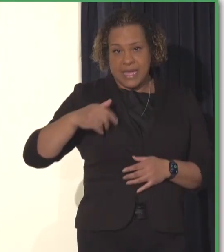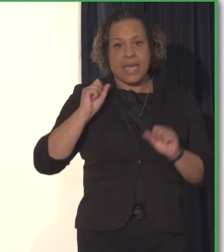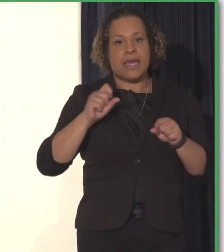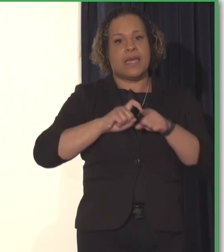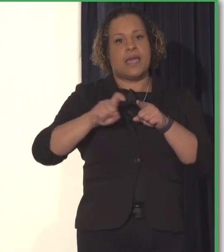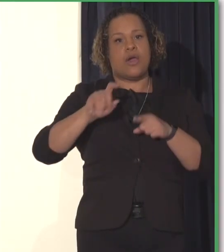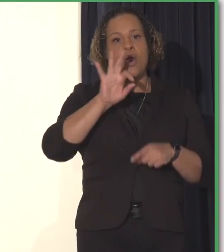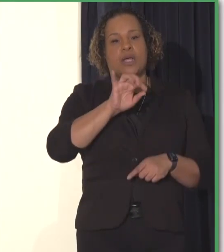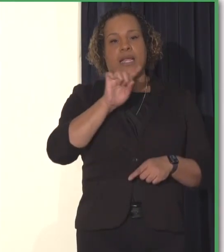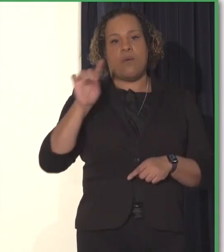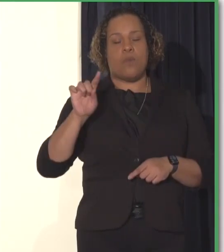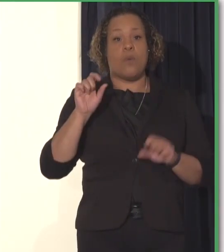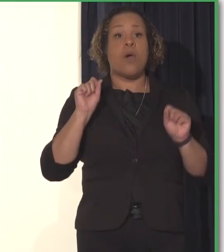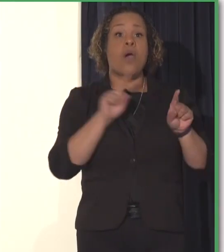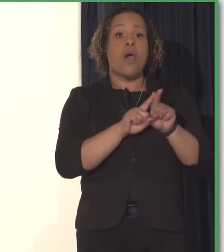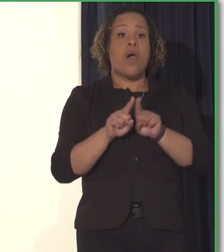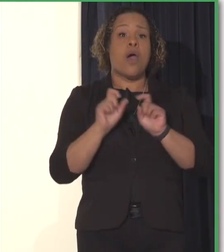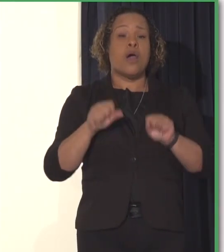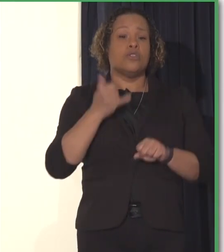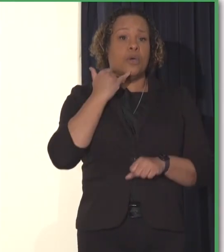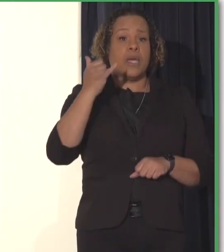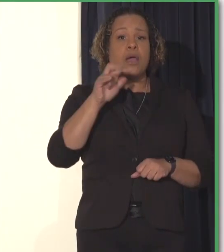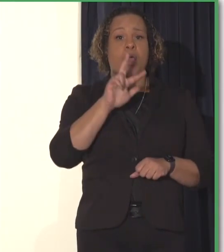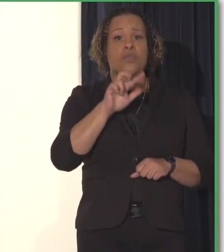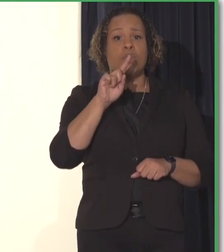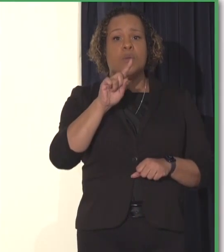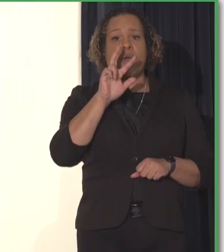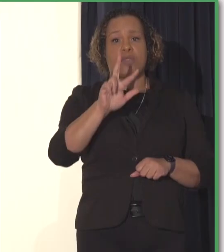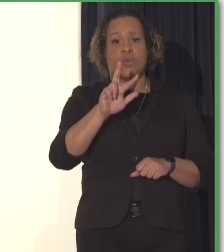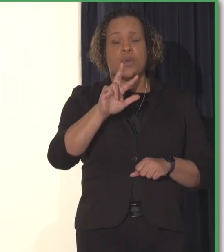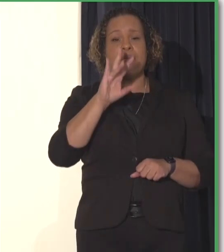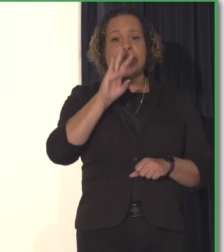also call this number,